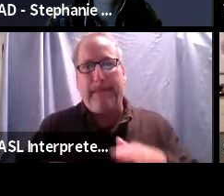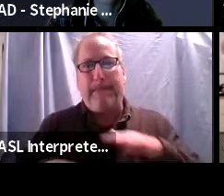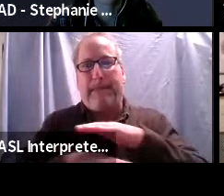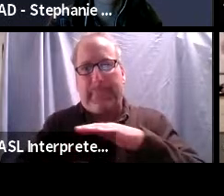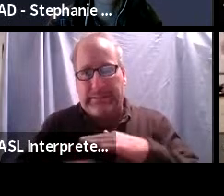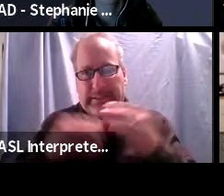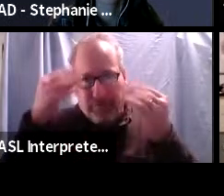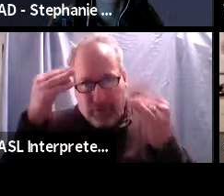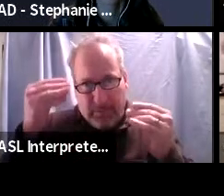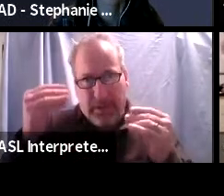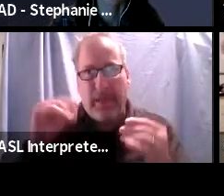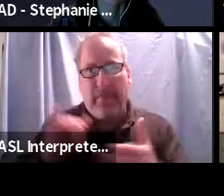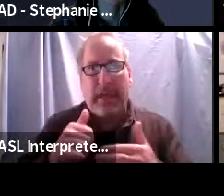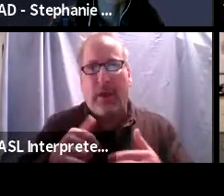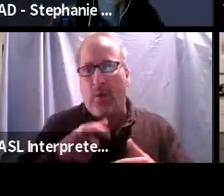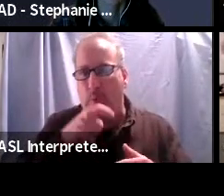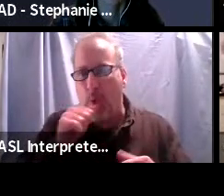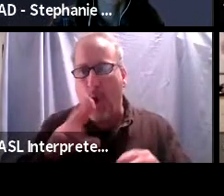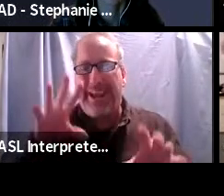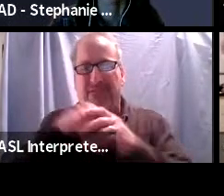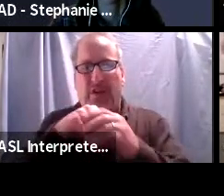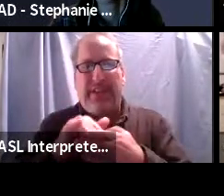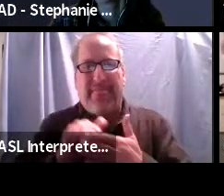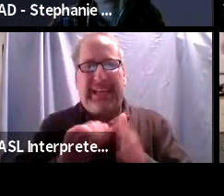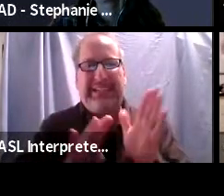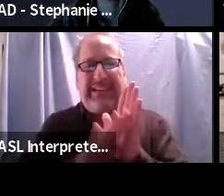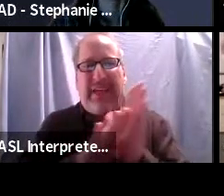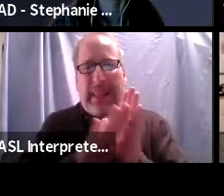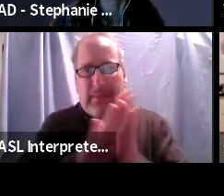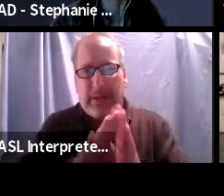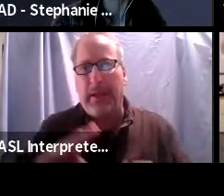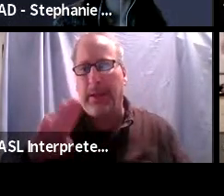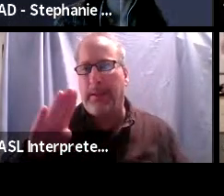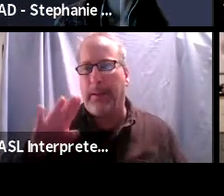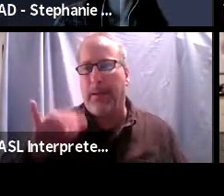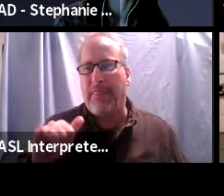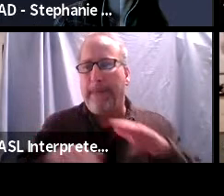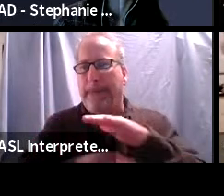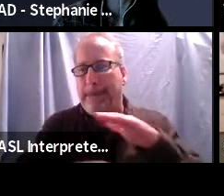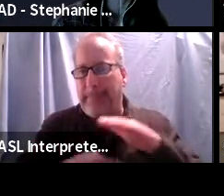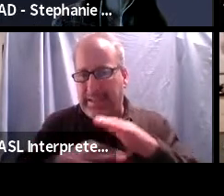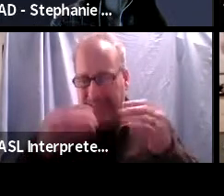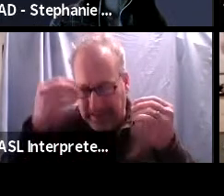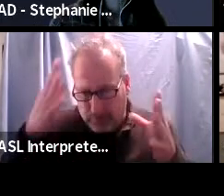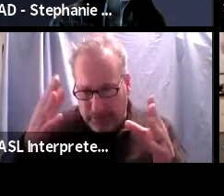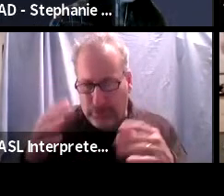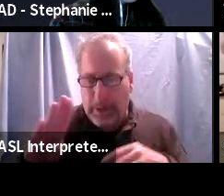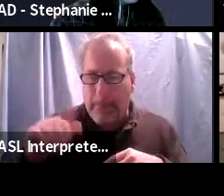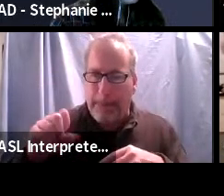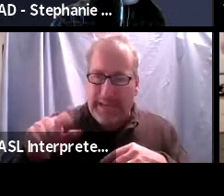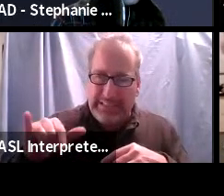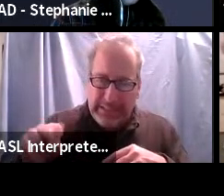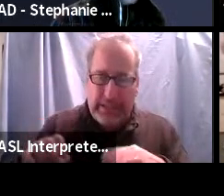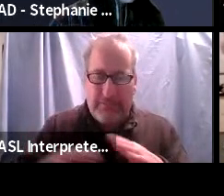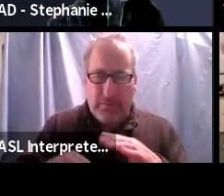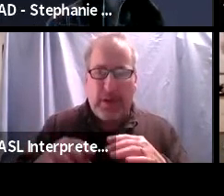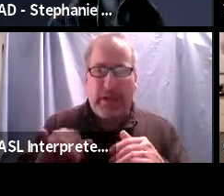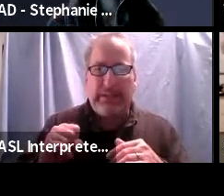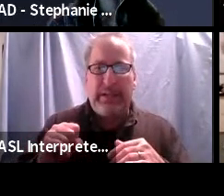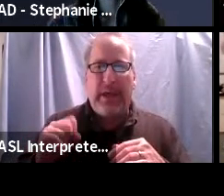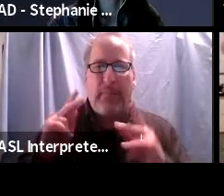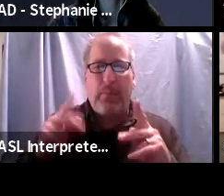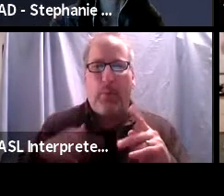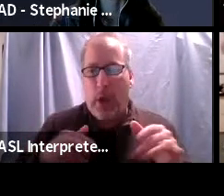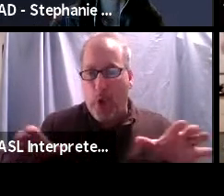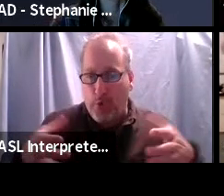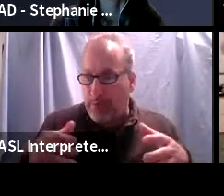folks that have been involved in that development, the baseline information from the folks implementing that. So we as kind of a group then can